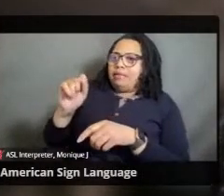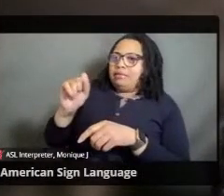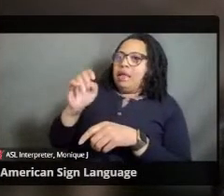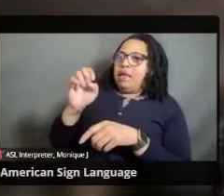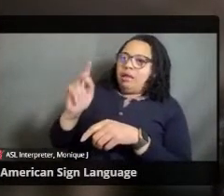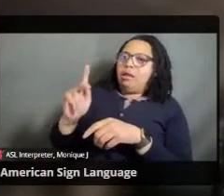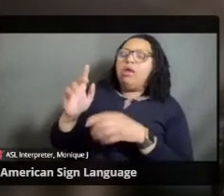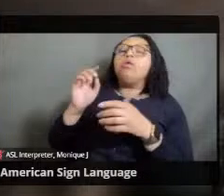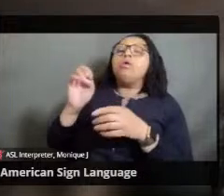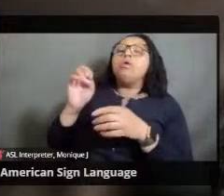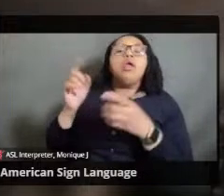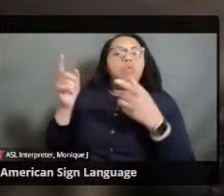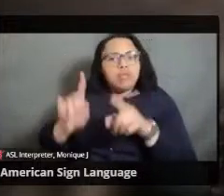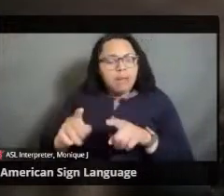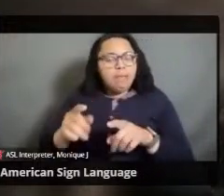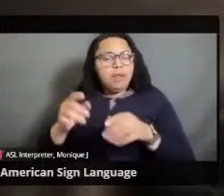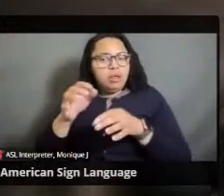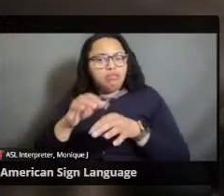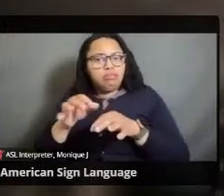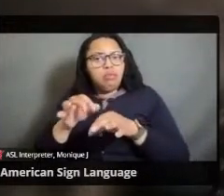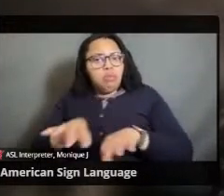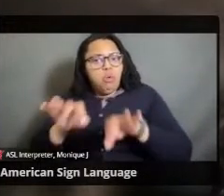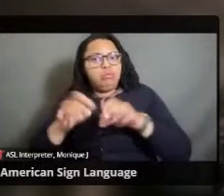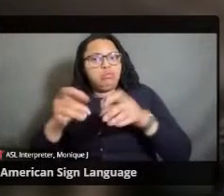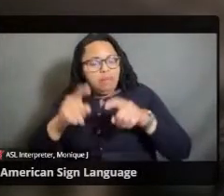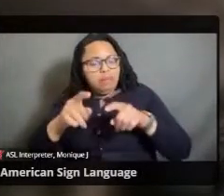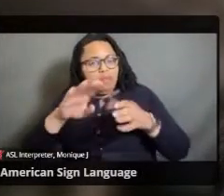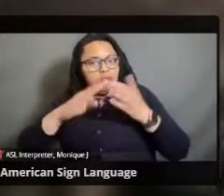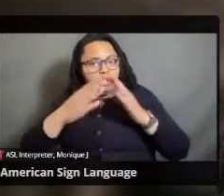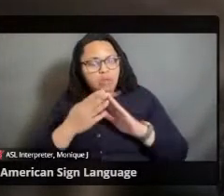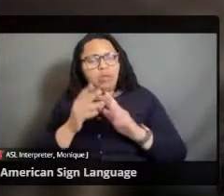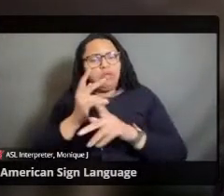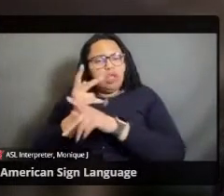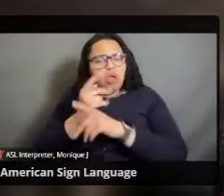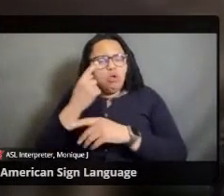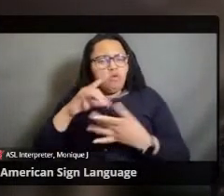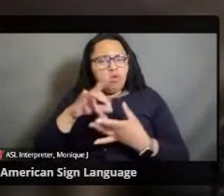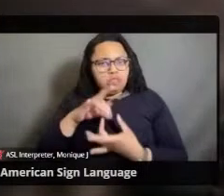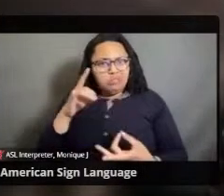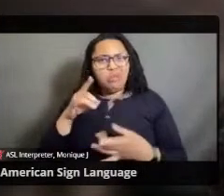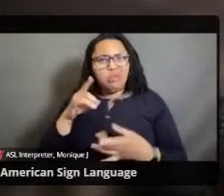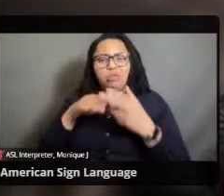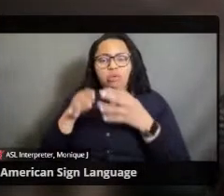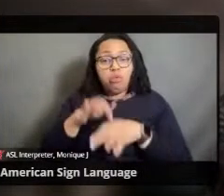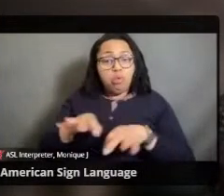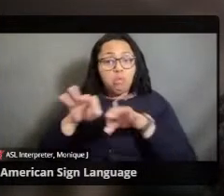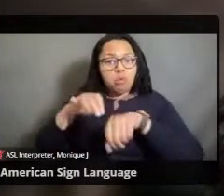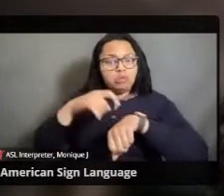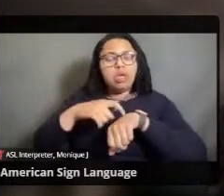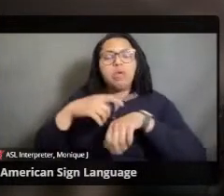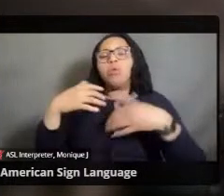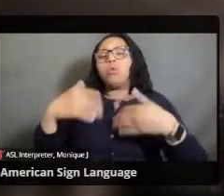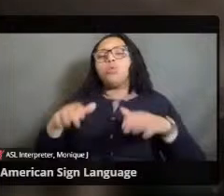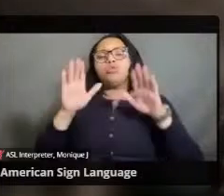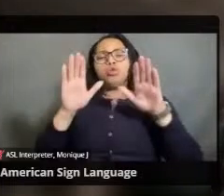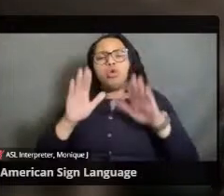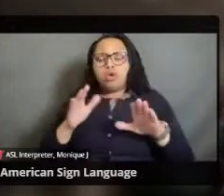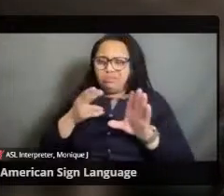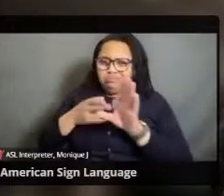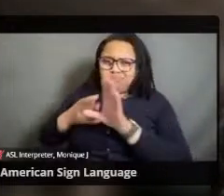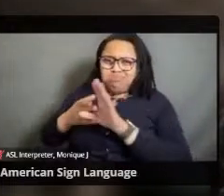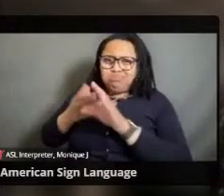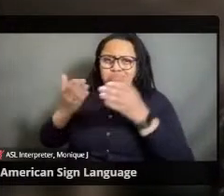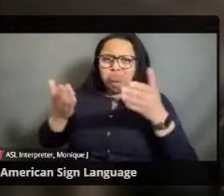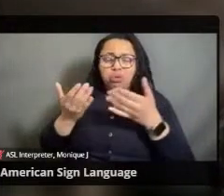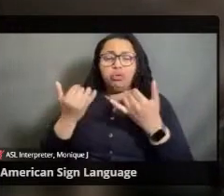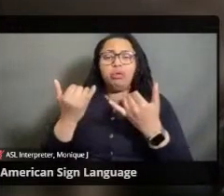the importance of taking care of our spirit, especially in these difficult times. It's so great again to be here. We have